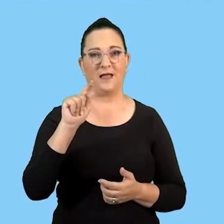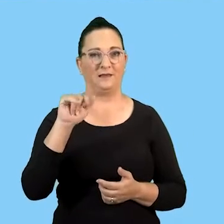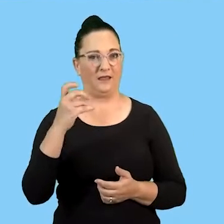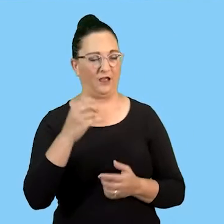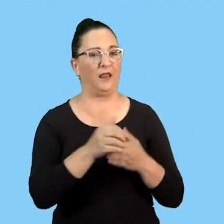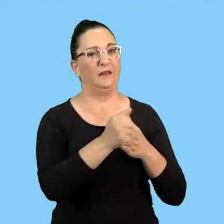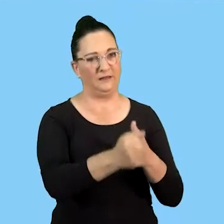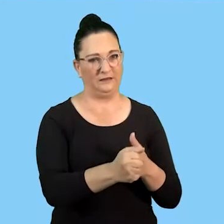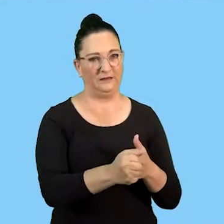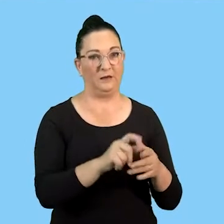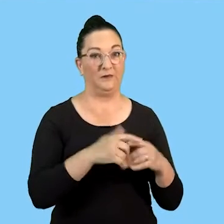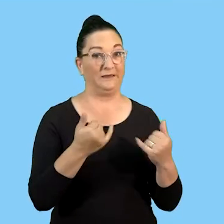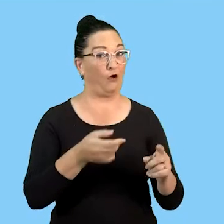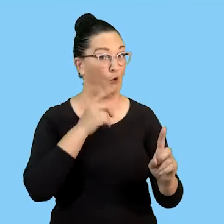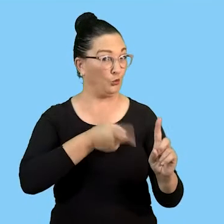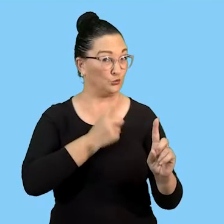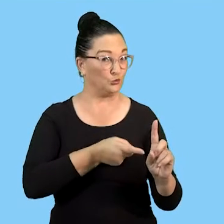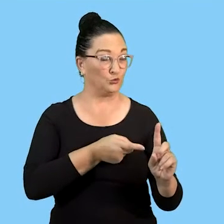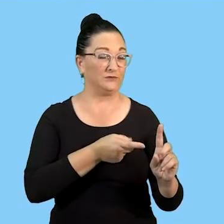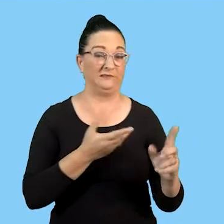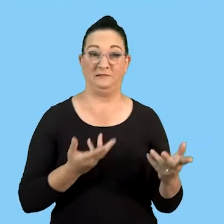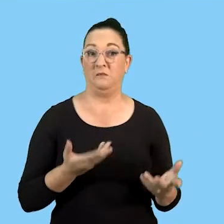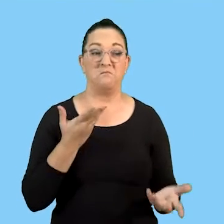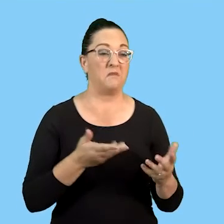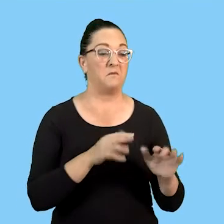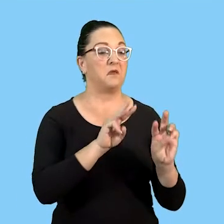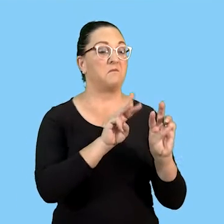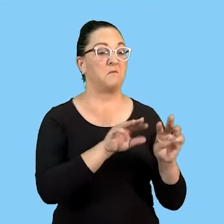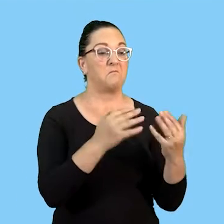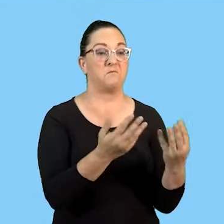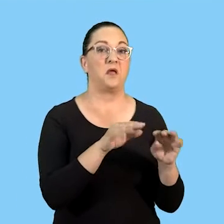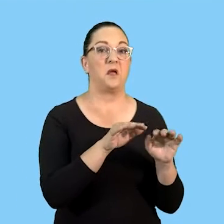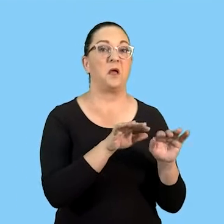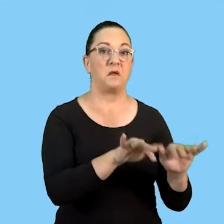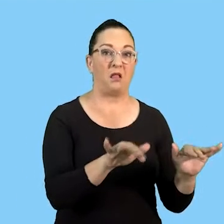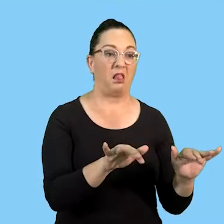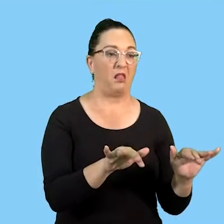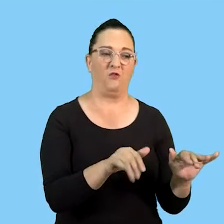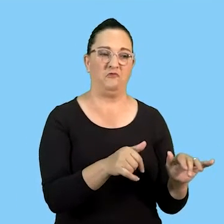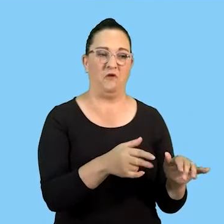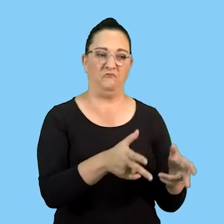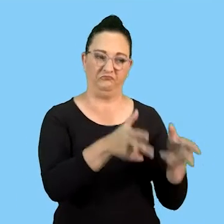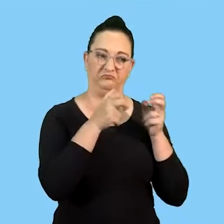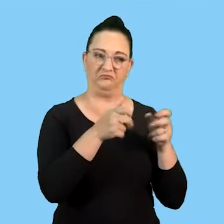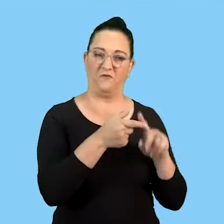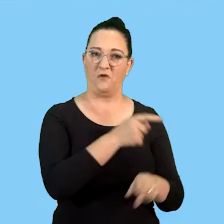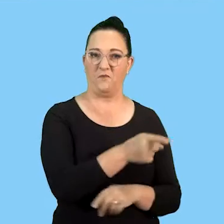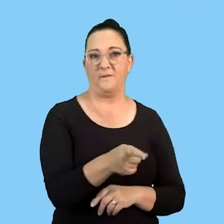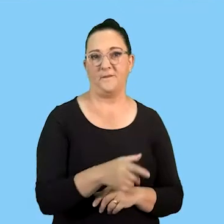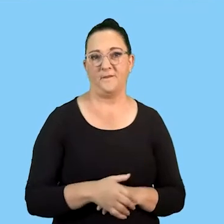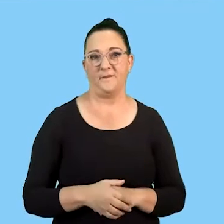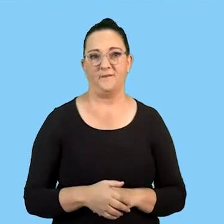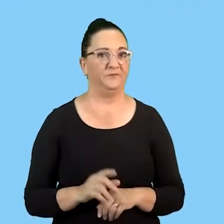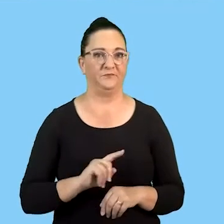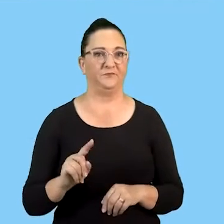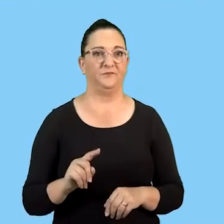managers to say autocratic managers may not consider worker inputs. I hope you understand that by autocratic, it does not